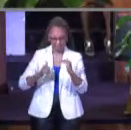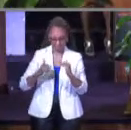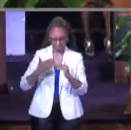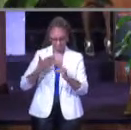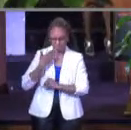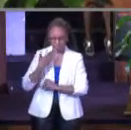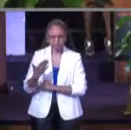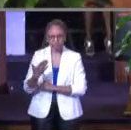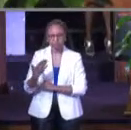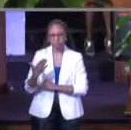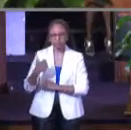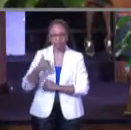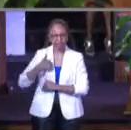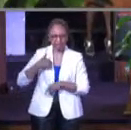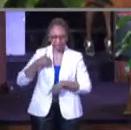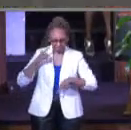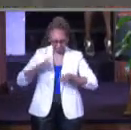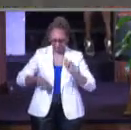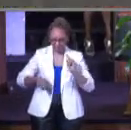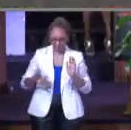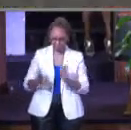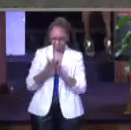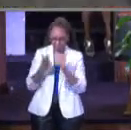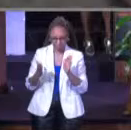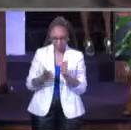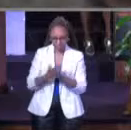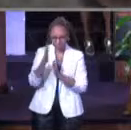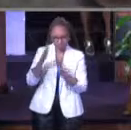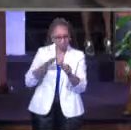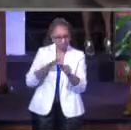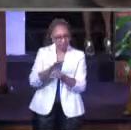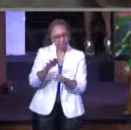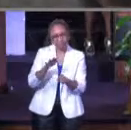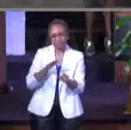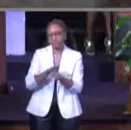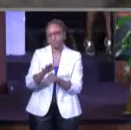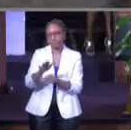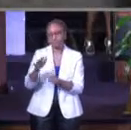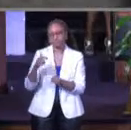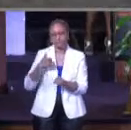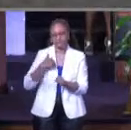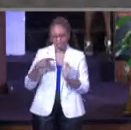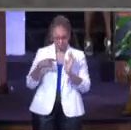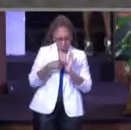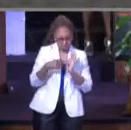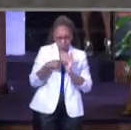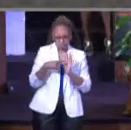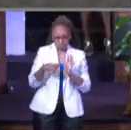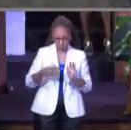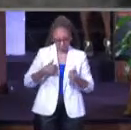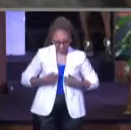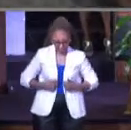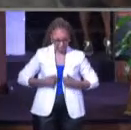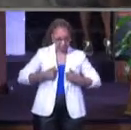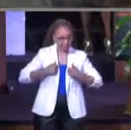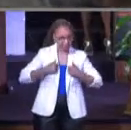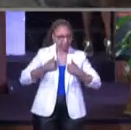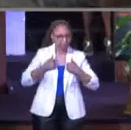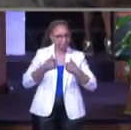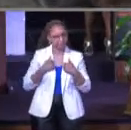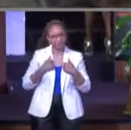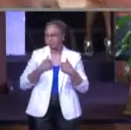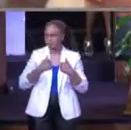than good. I can't praise you enough. I owe you my